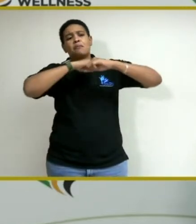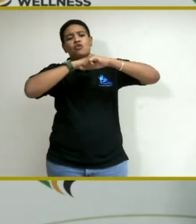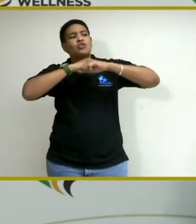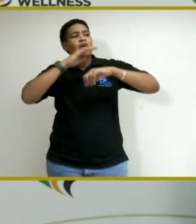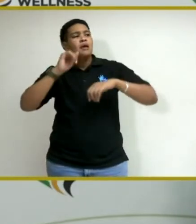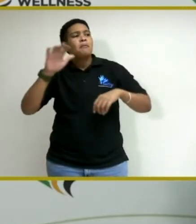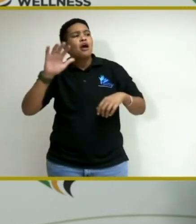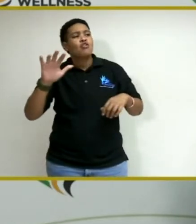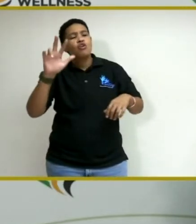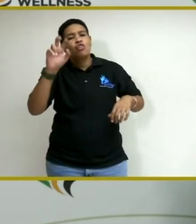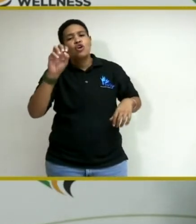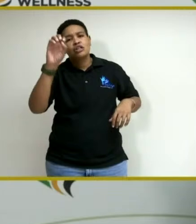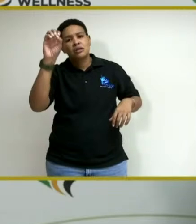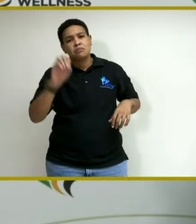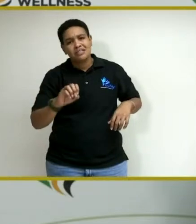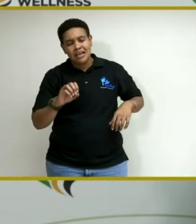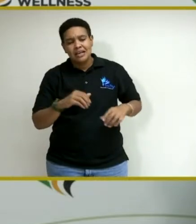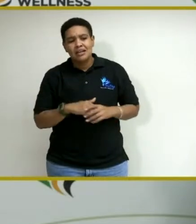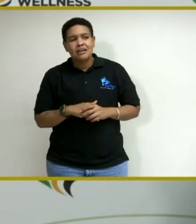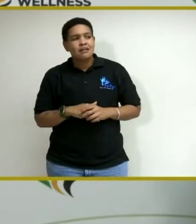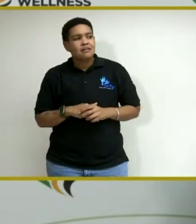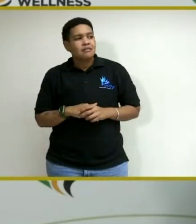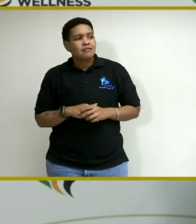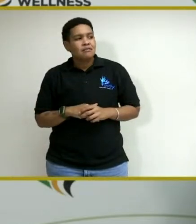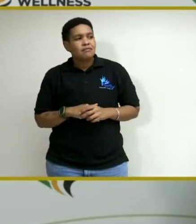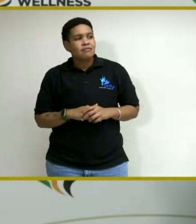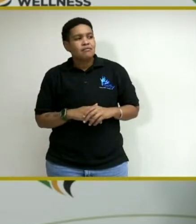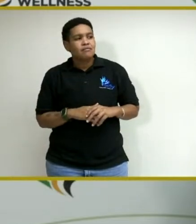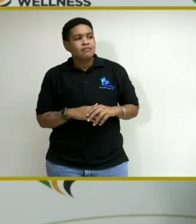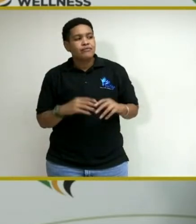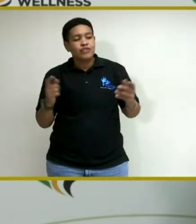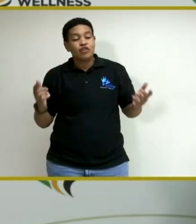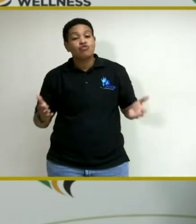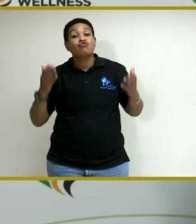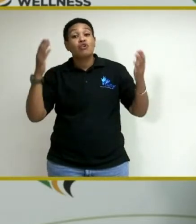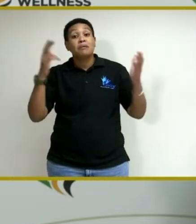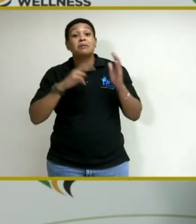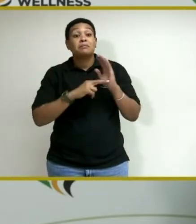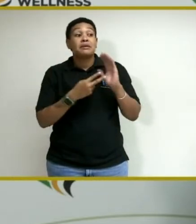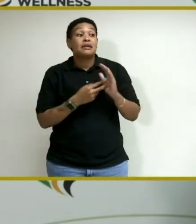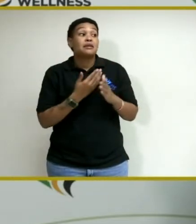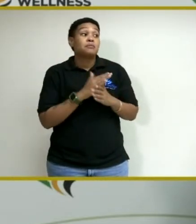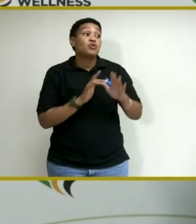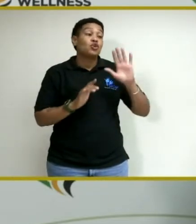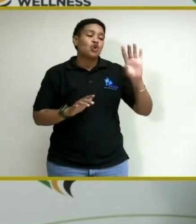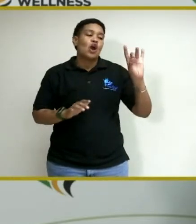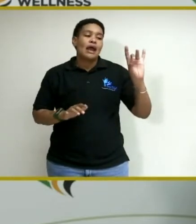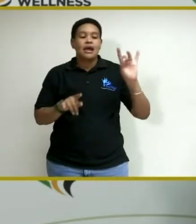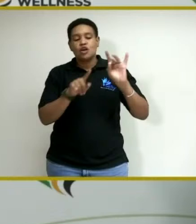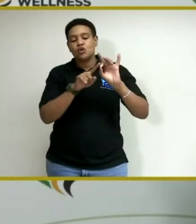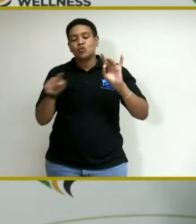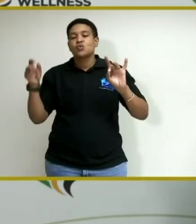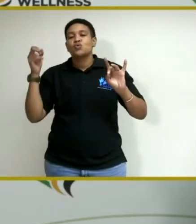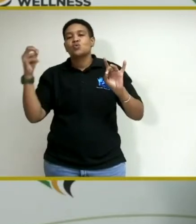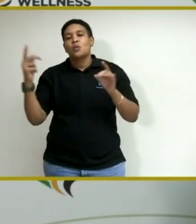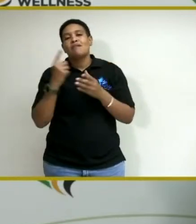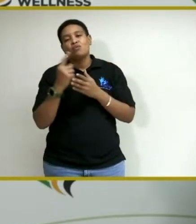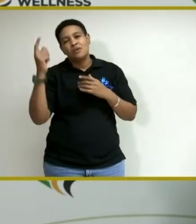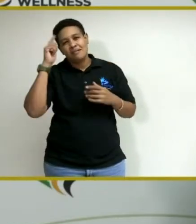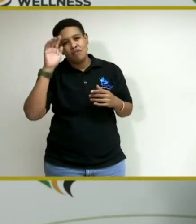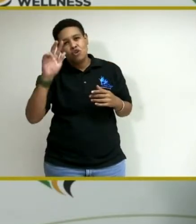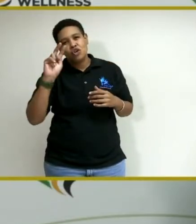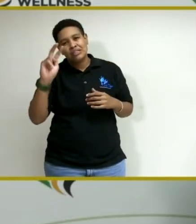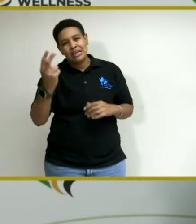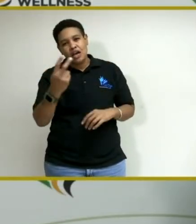about 30%. And the recommendation, therefore, is between your 8th and 12th week for getting the